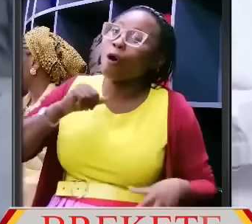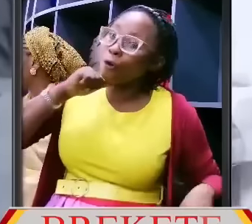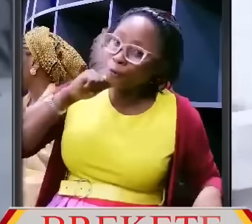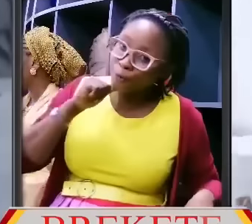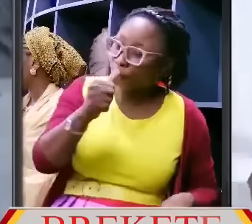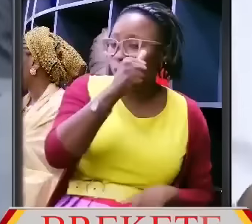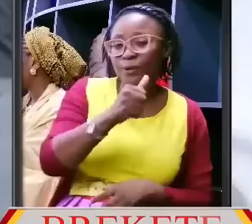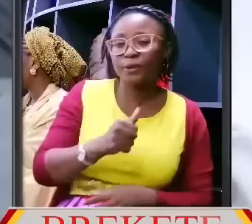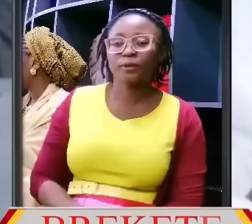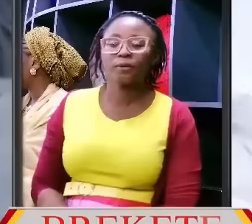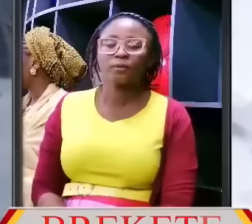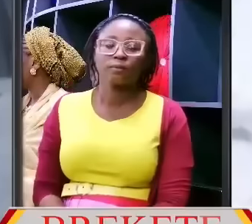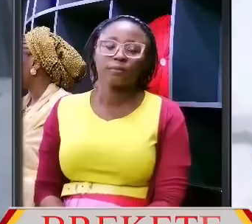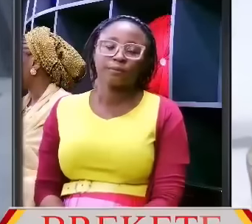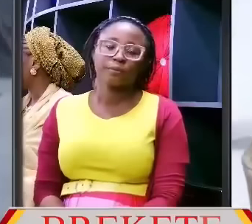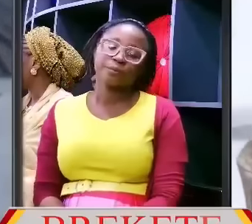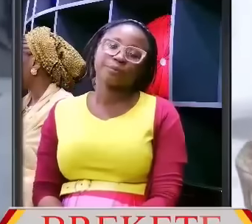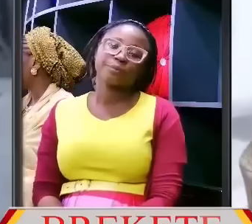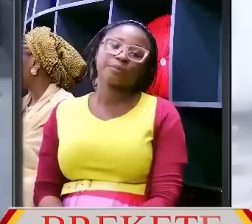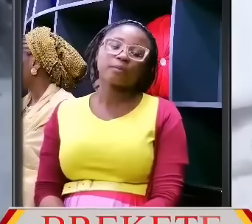he no go leave the house for them.